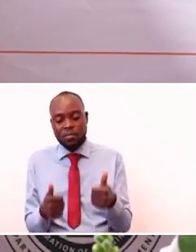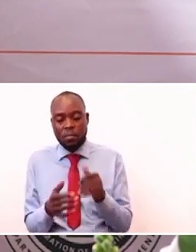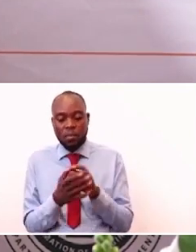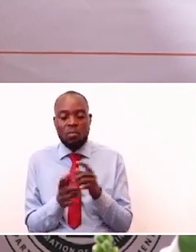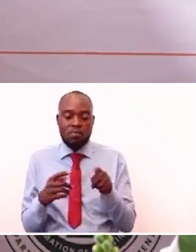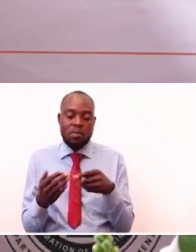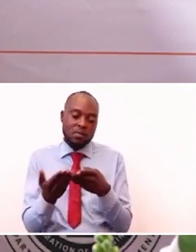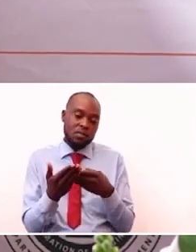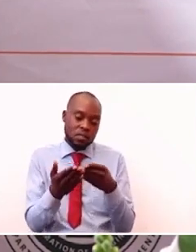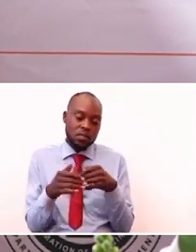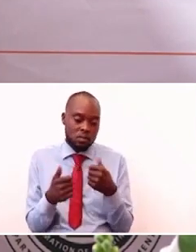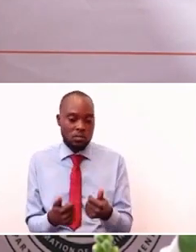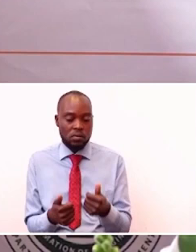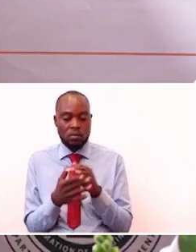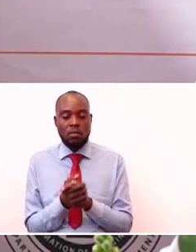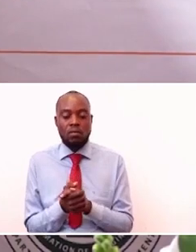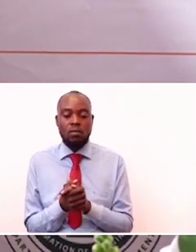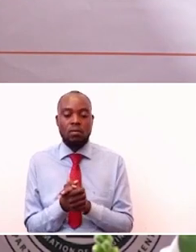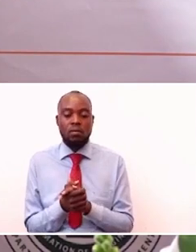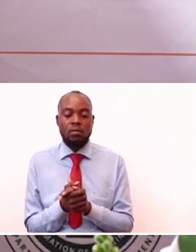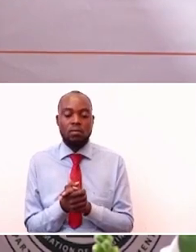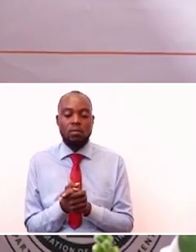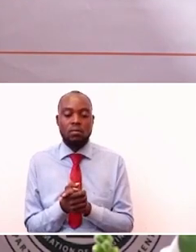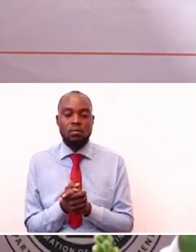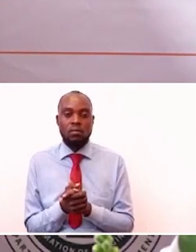accessible. It's also